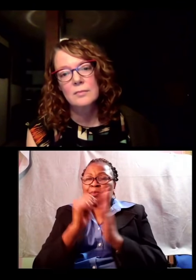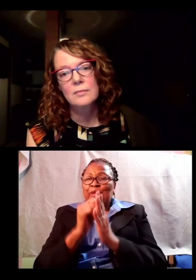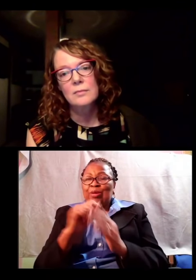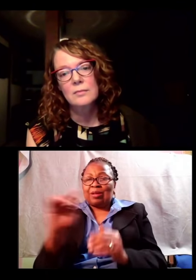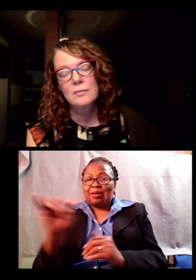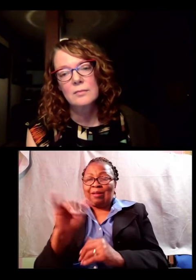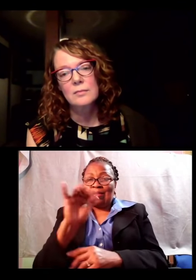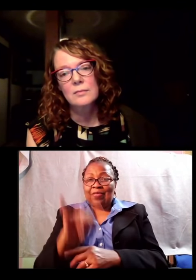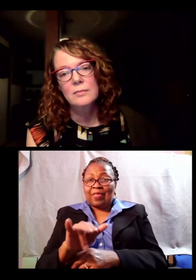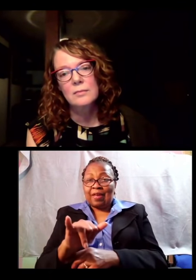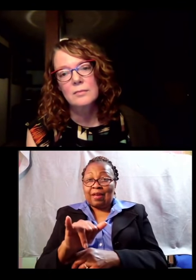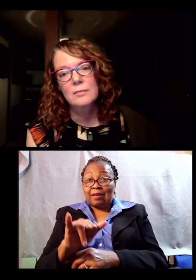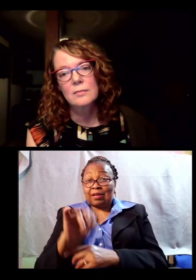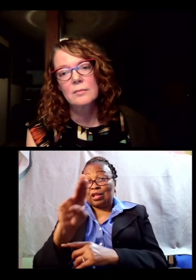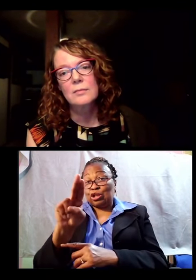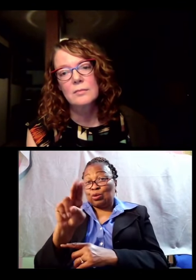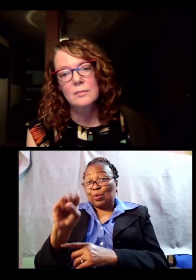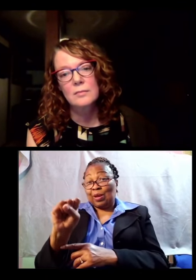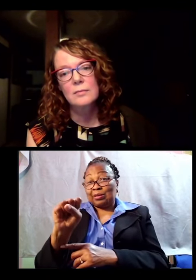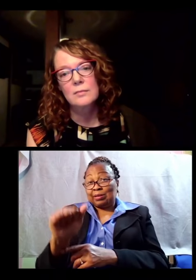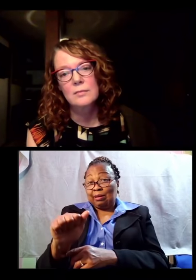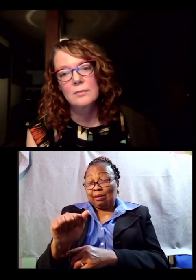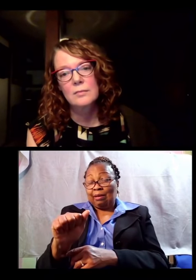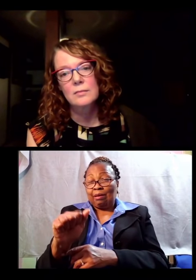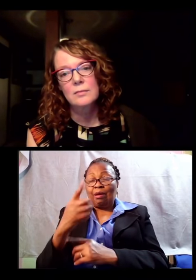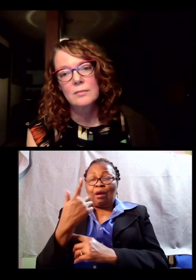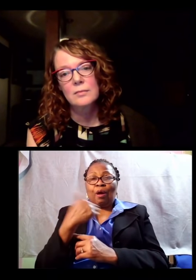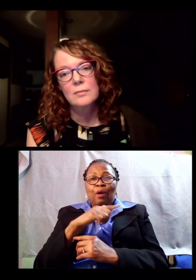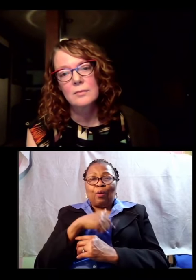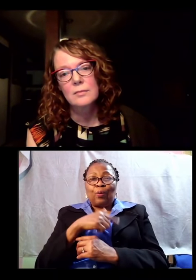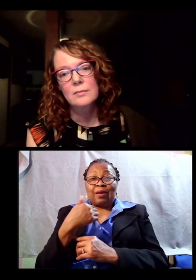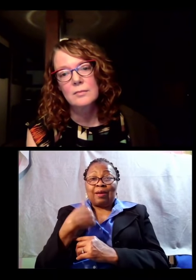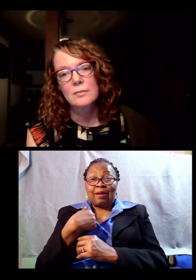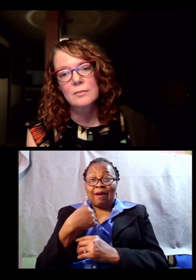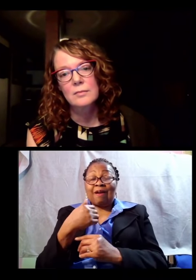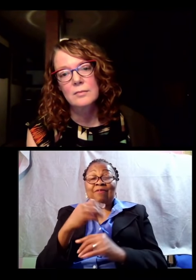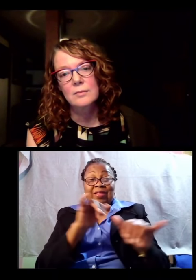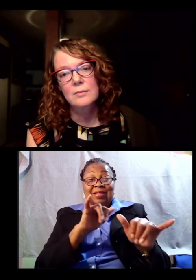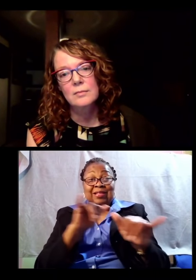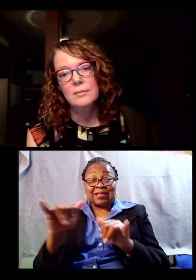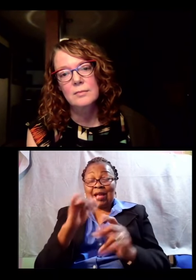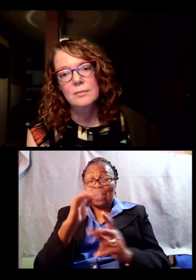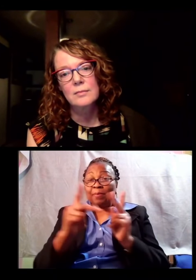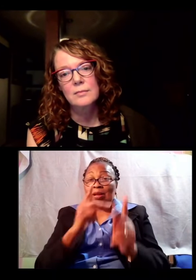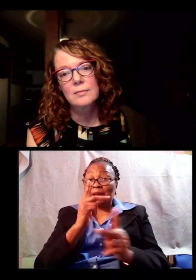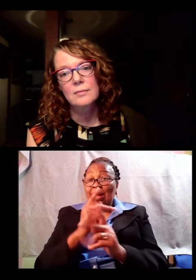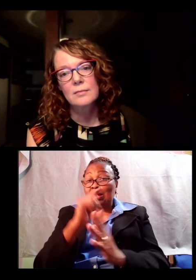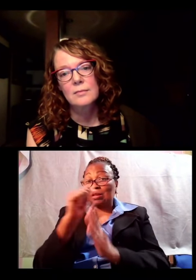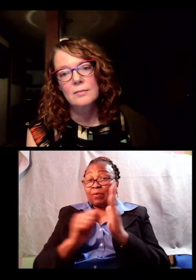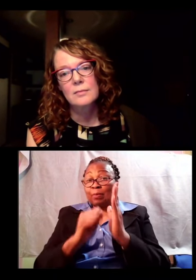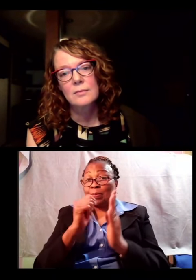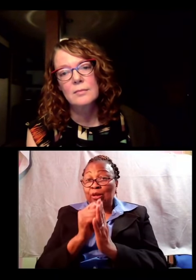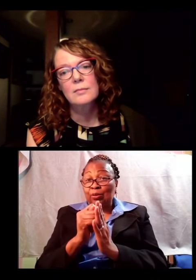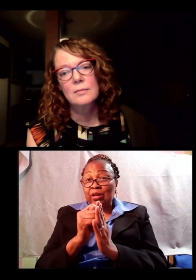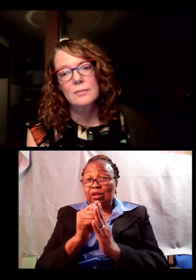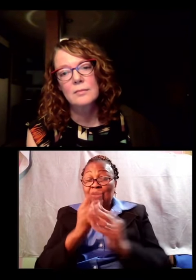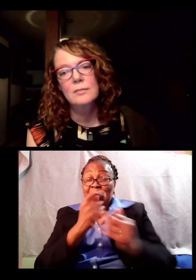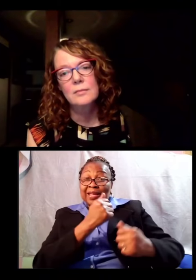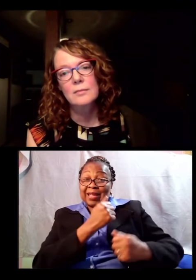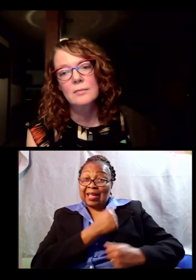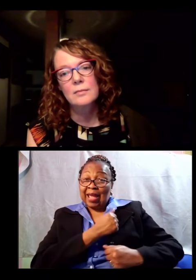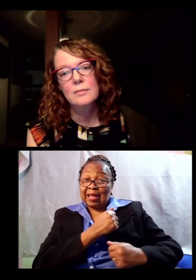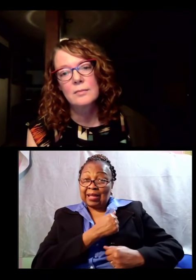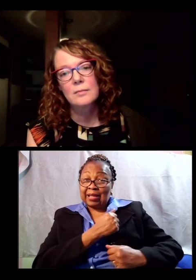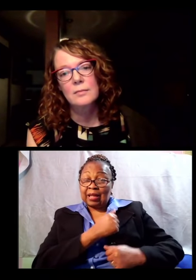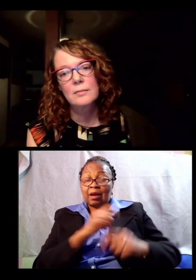In the United States of America, we're in the same kind of period in Canada, except what